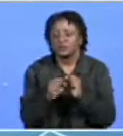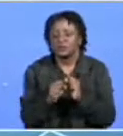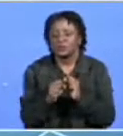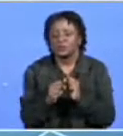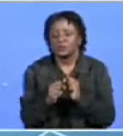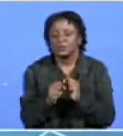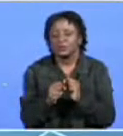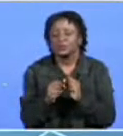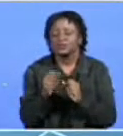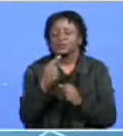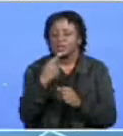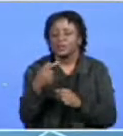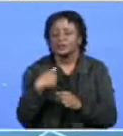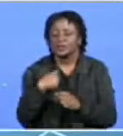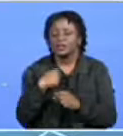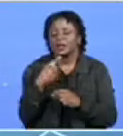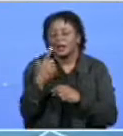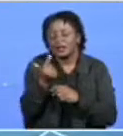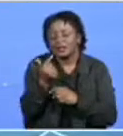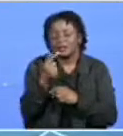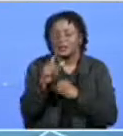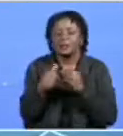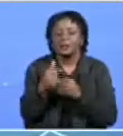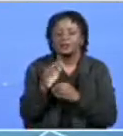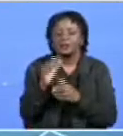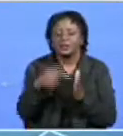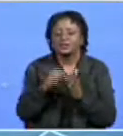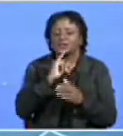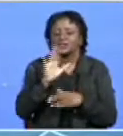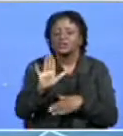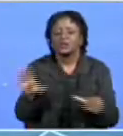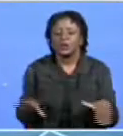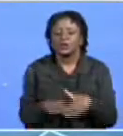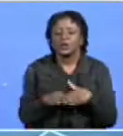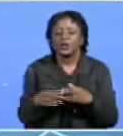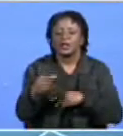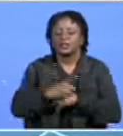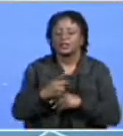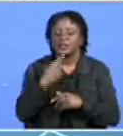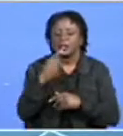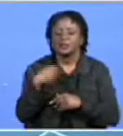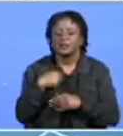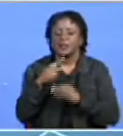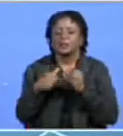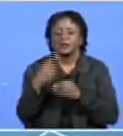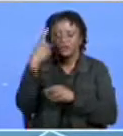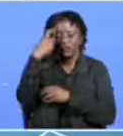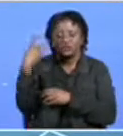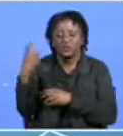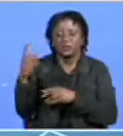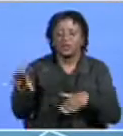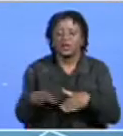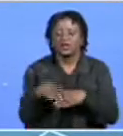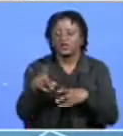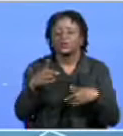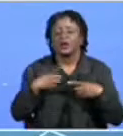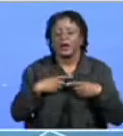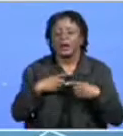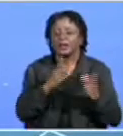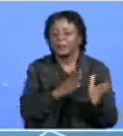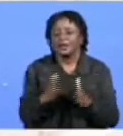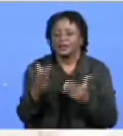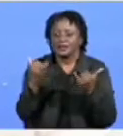Sanchez, talk to me a little bit about your, I guess this is your wedding day. Talk to me about the dream wedding that you had planned that's now being dashed.